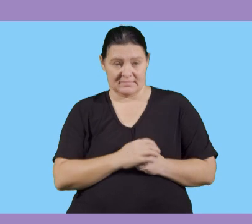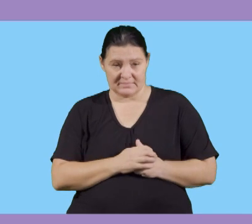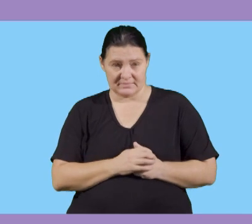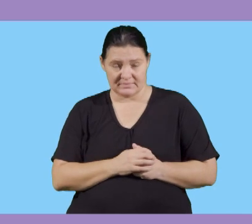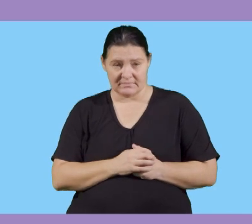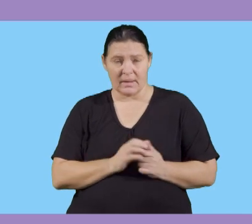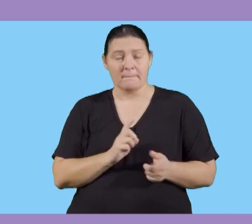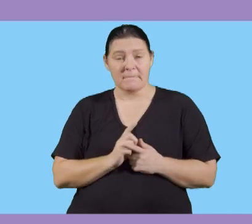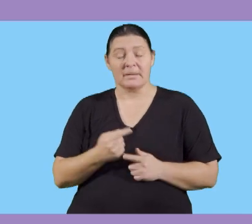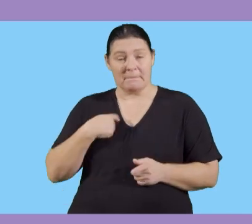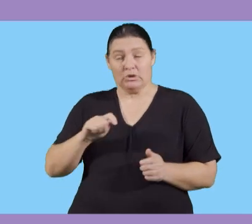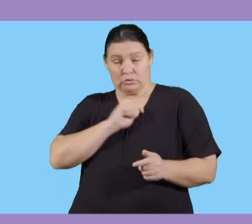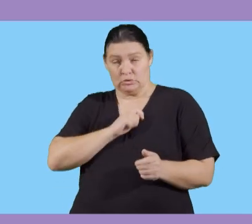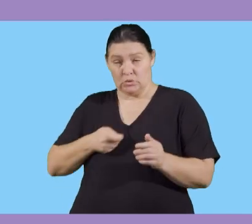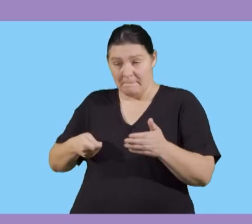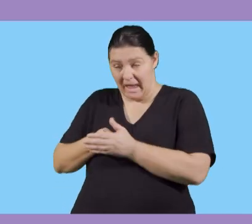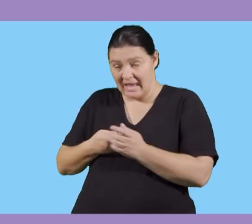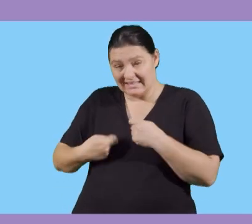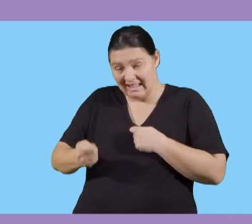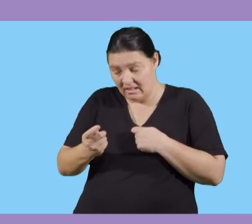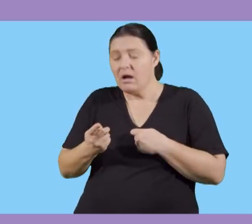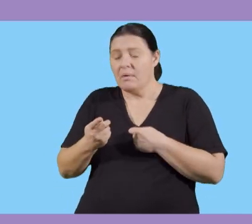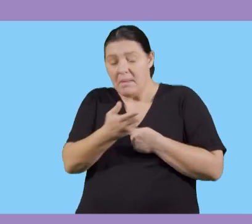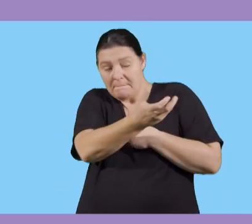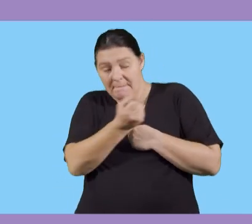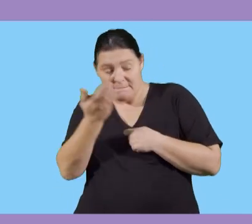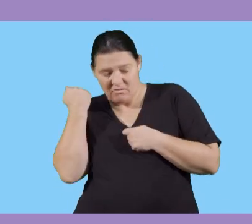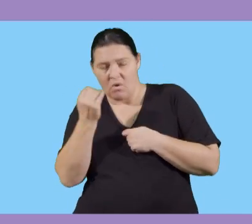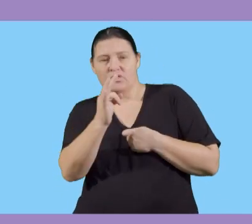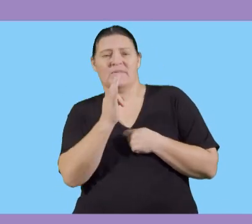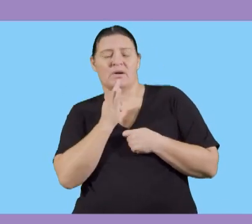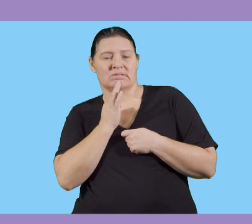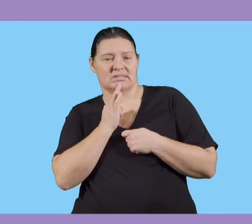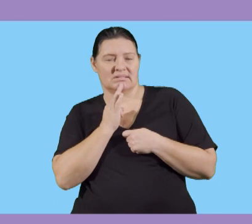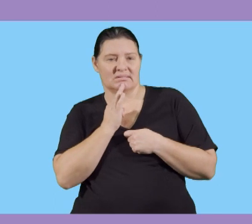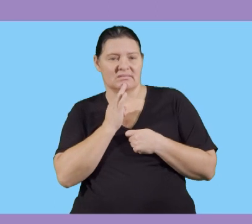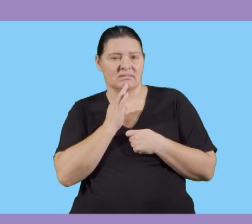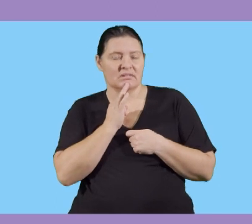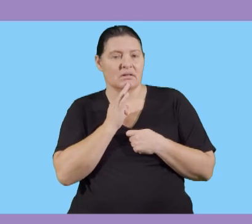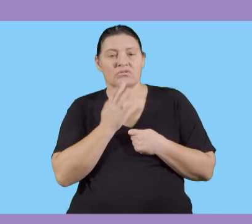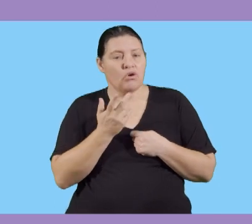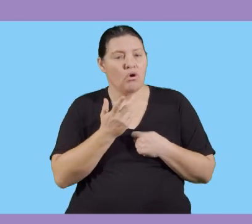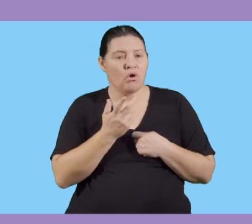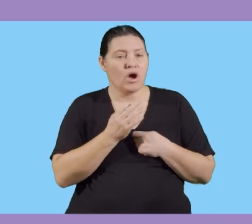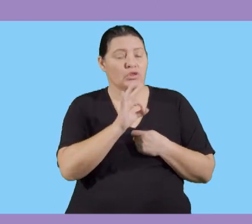3,550, but the money spent was 3,000 rands. So what is